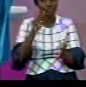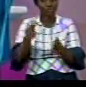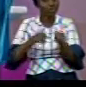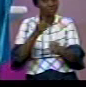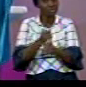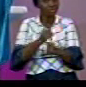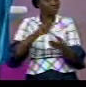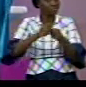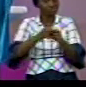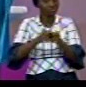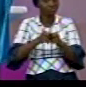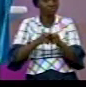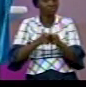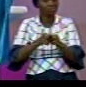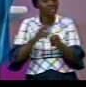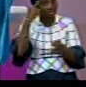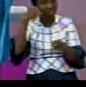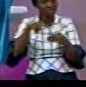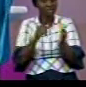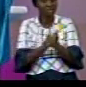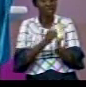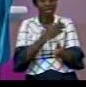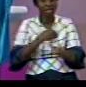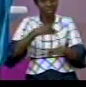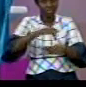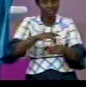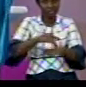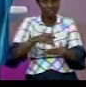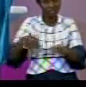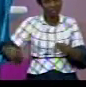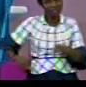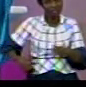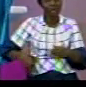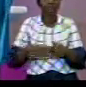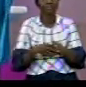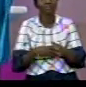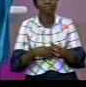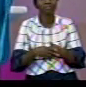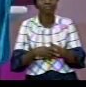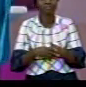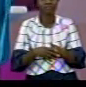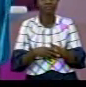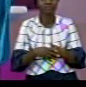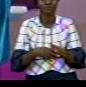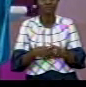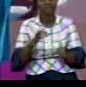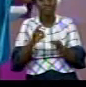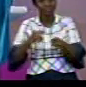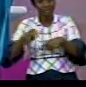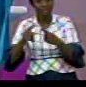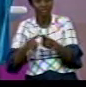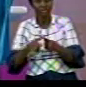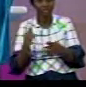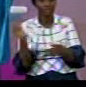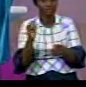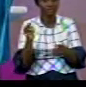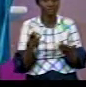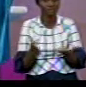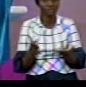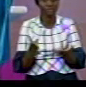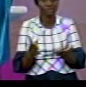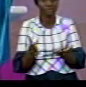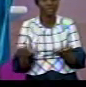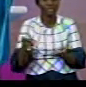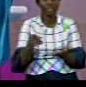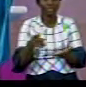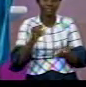that and the legs and the pain at the back he could not he said if he if he went to the toilet they have to bring him back out of the toilet he couldn't